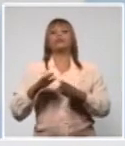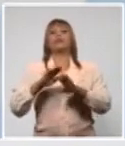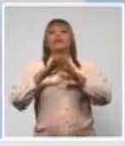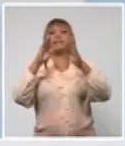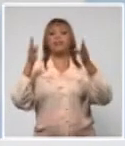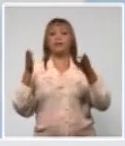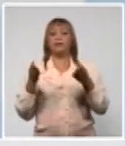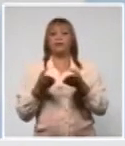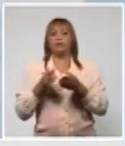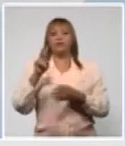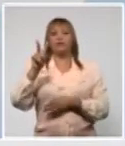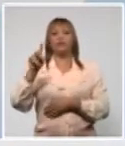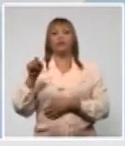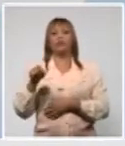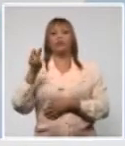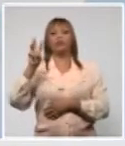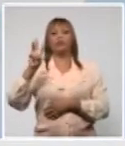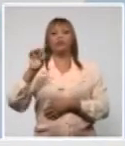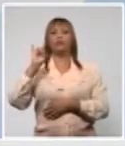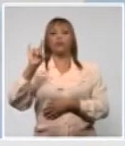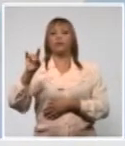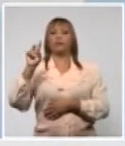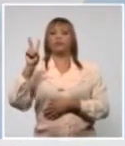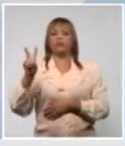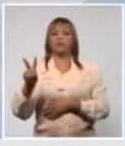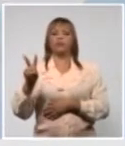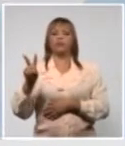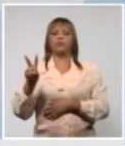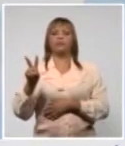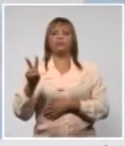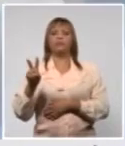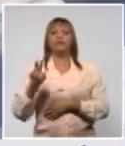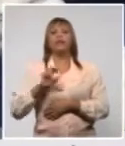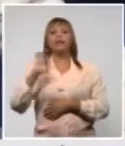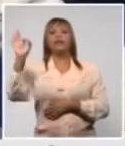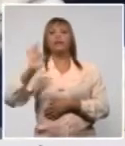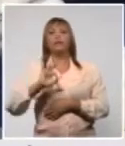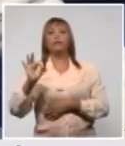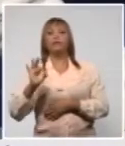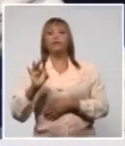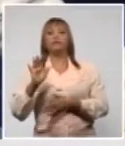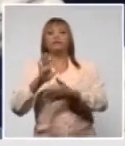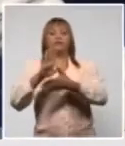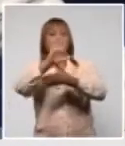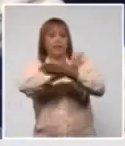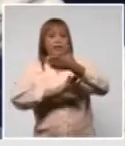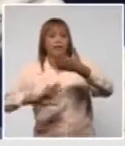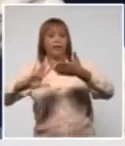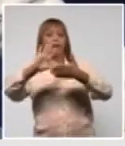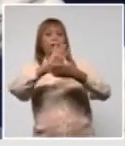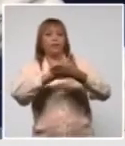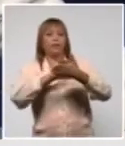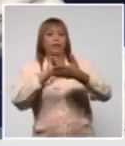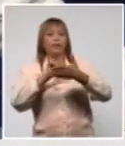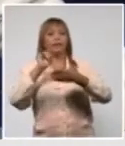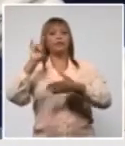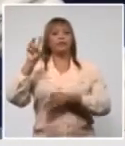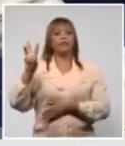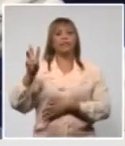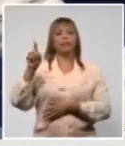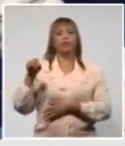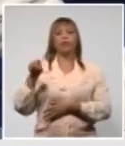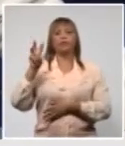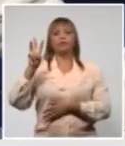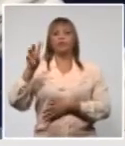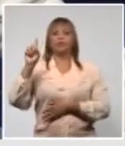concerning discharged diagnosed cases ratio. The 50 patients discharged yesterday belong 1